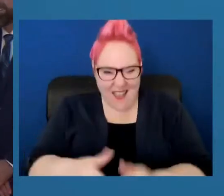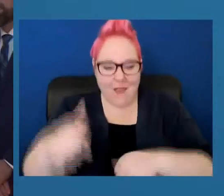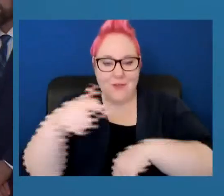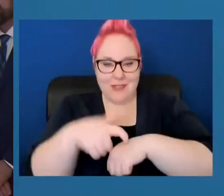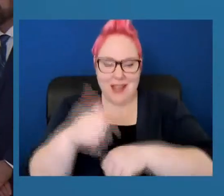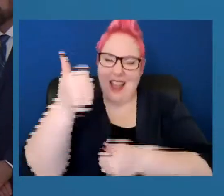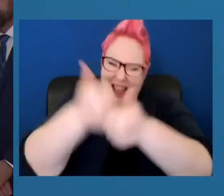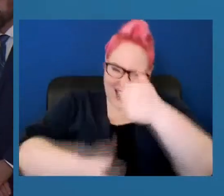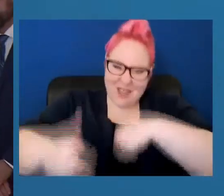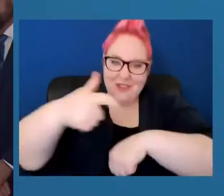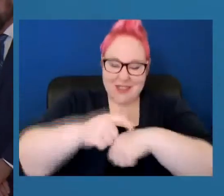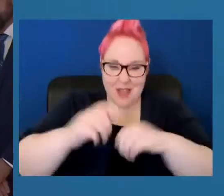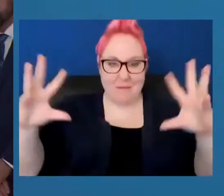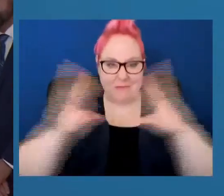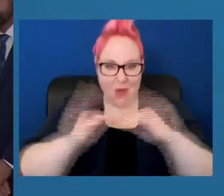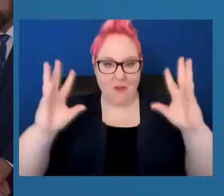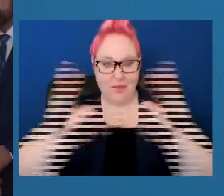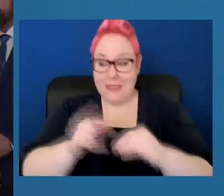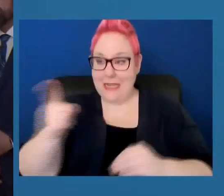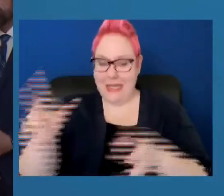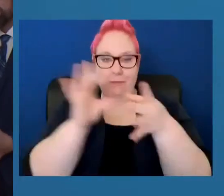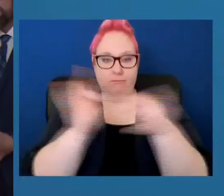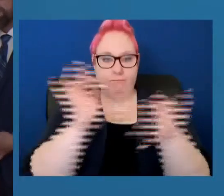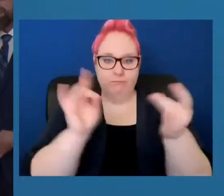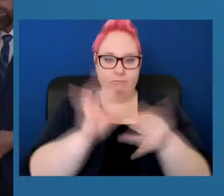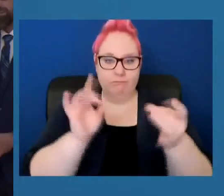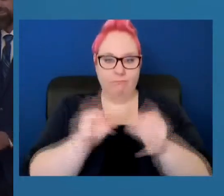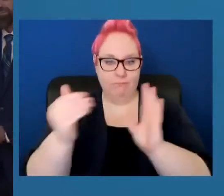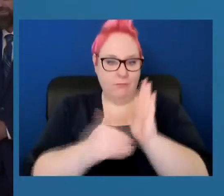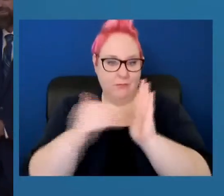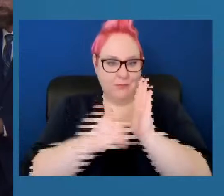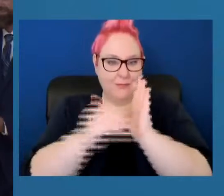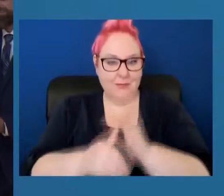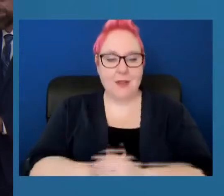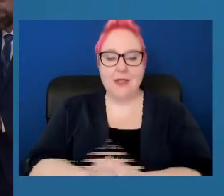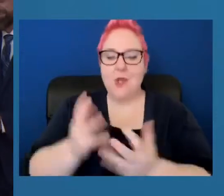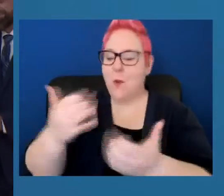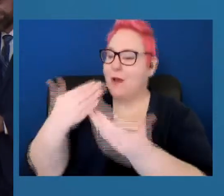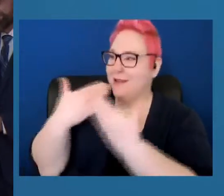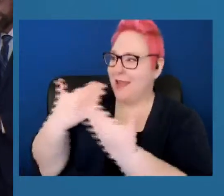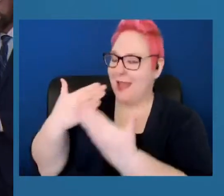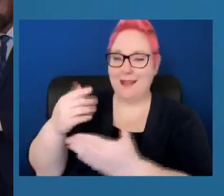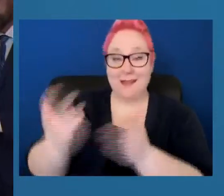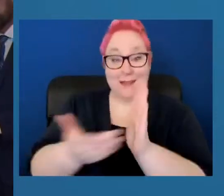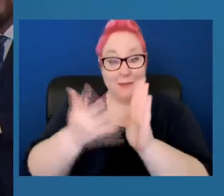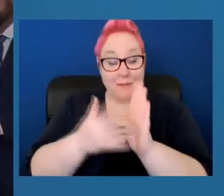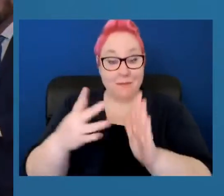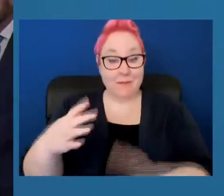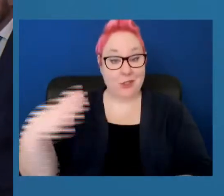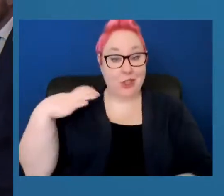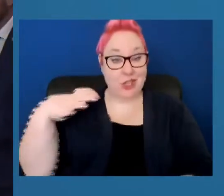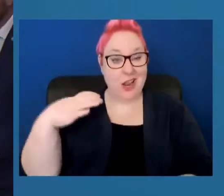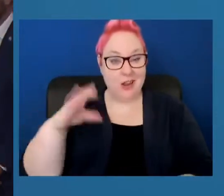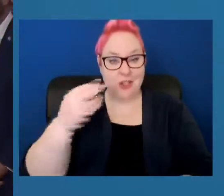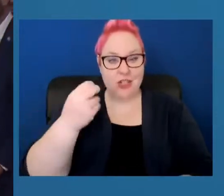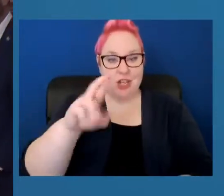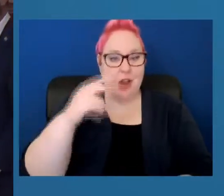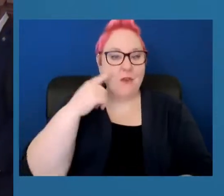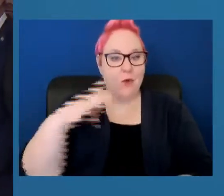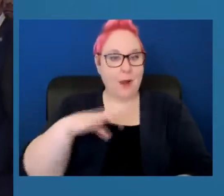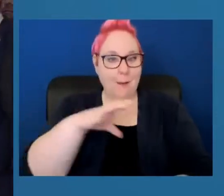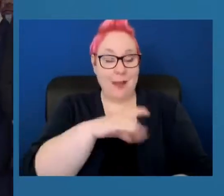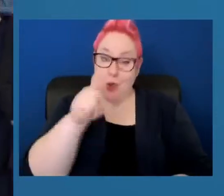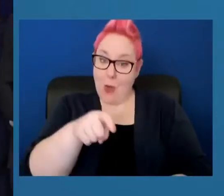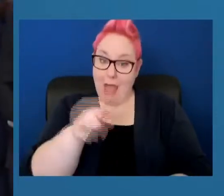just wanted to thank him for that. And oftentimes when you're the chair of a committee, you have to be a nudge, even if it looks like